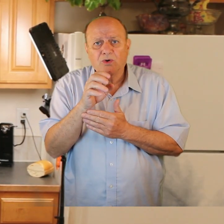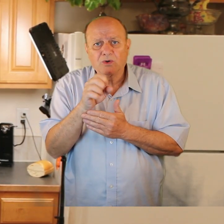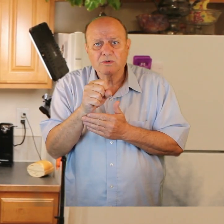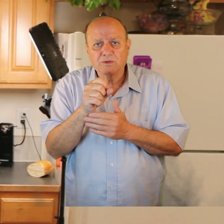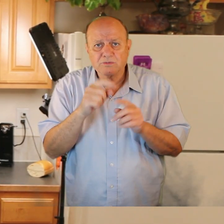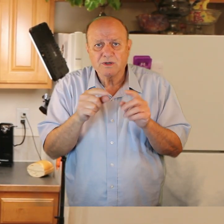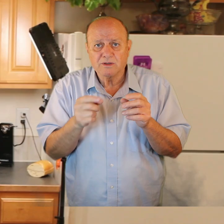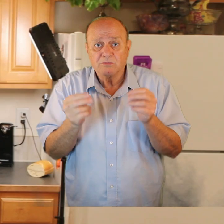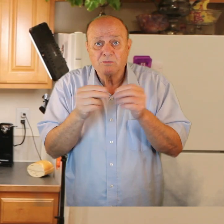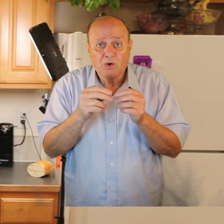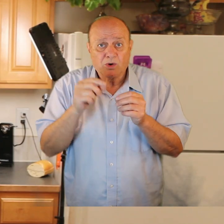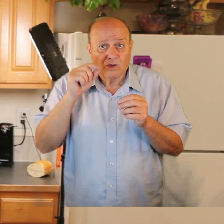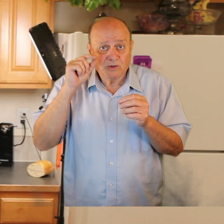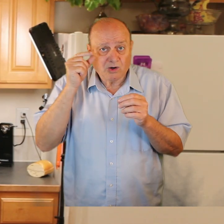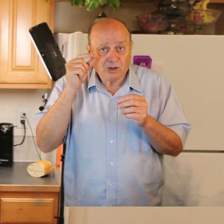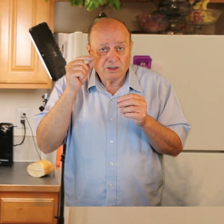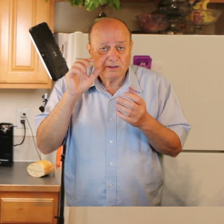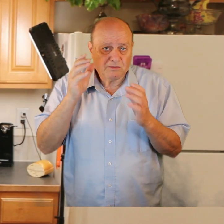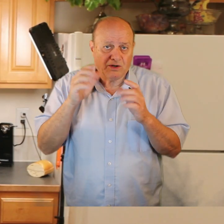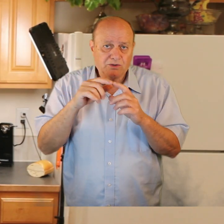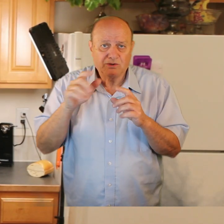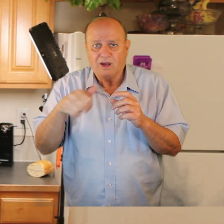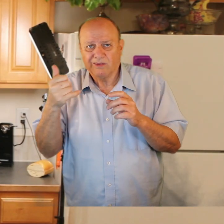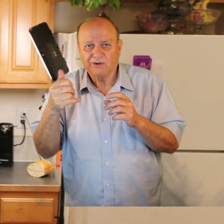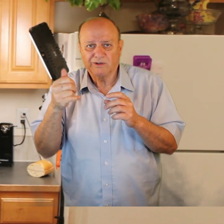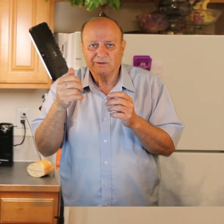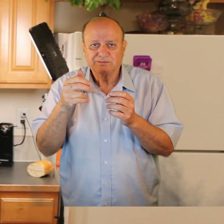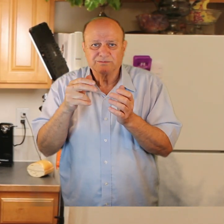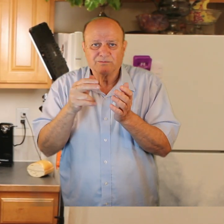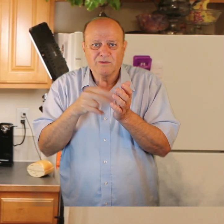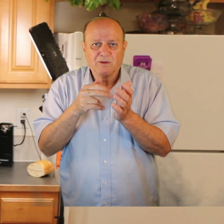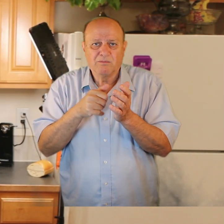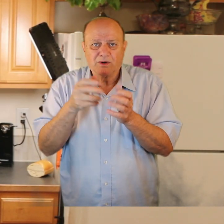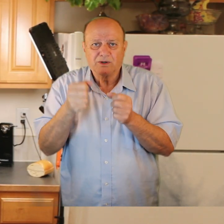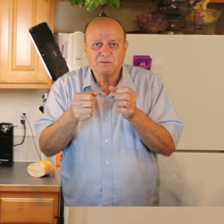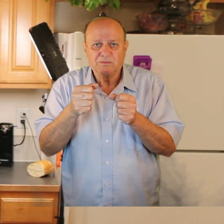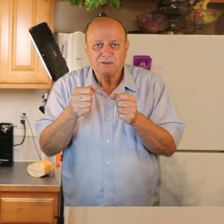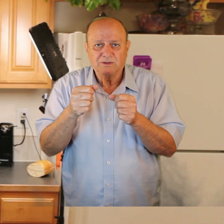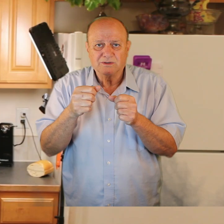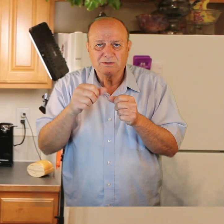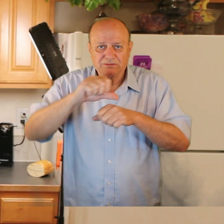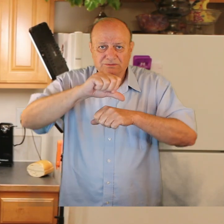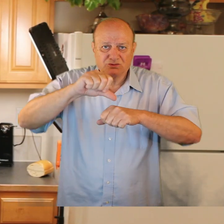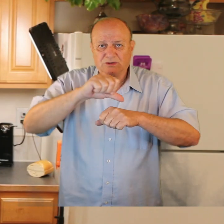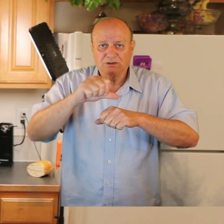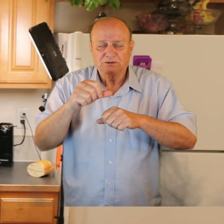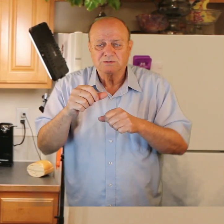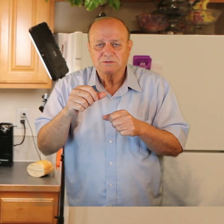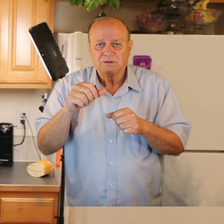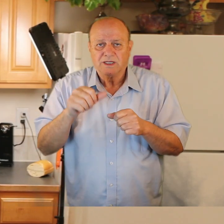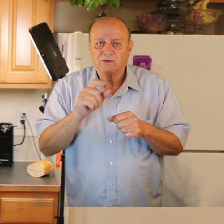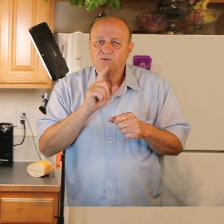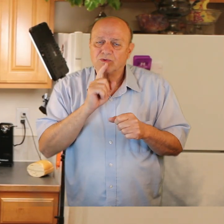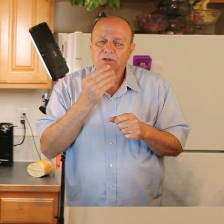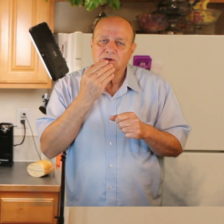some extra garlic in it compared to some of the buttermilk style dressings. And it's absolutely delightful on bread. This mix is